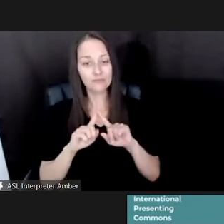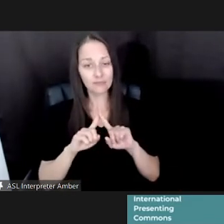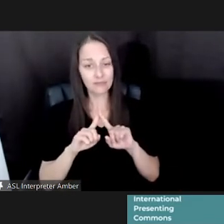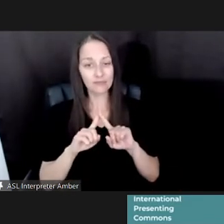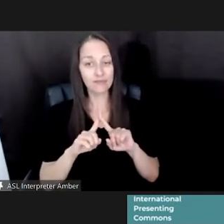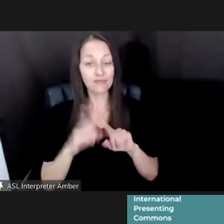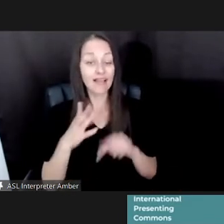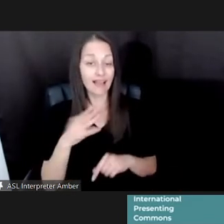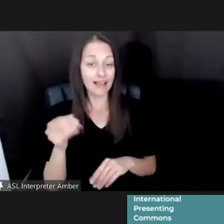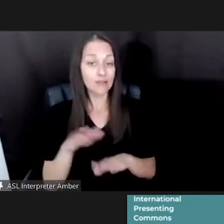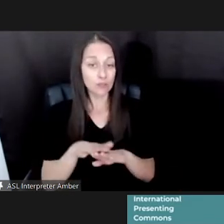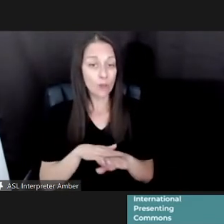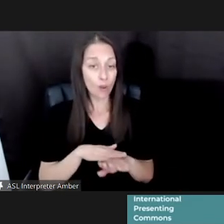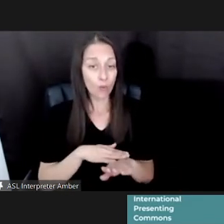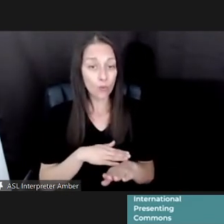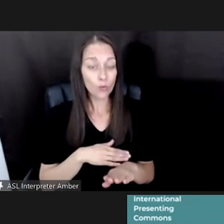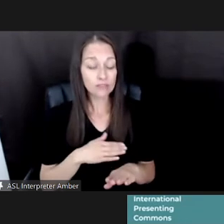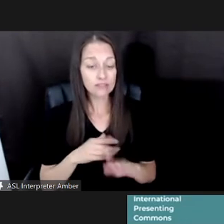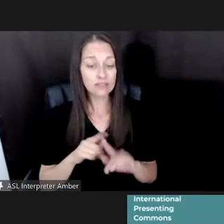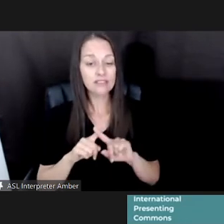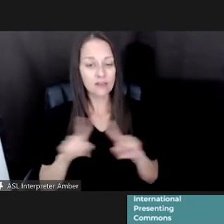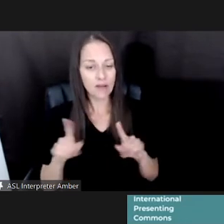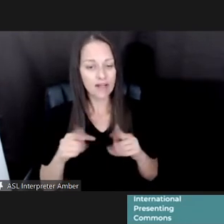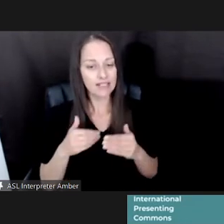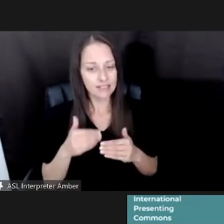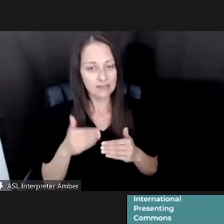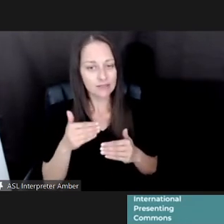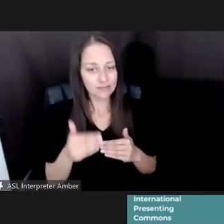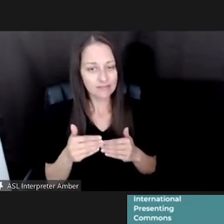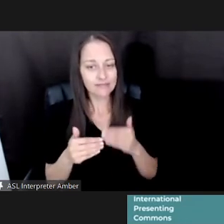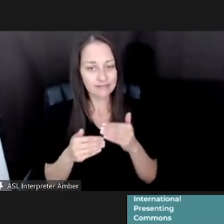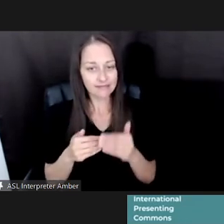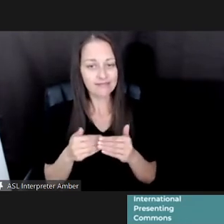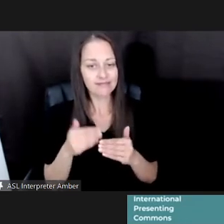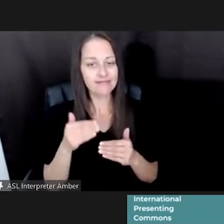and slow. But it is moving.